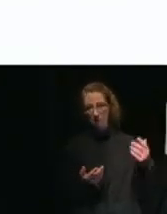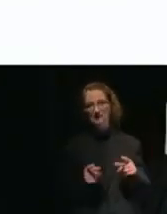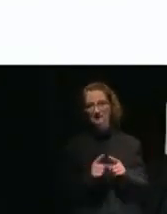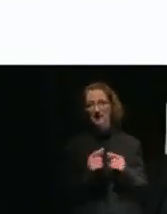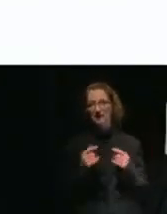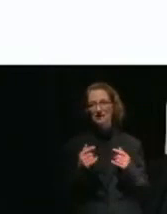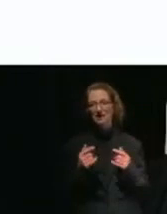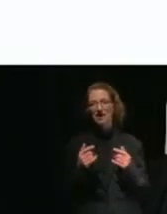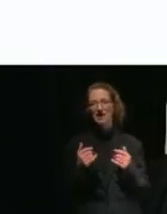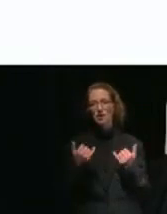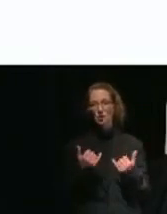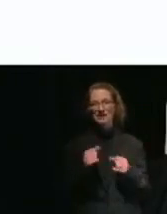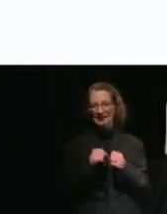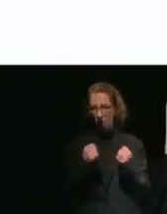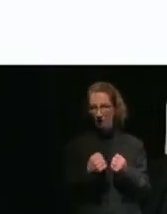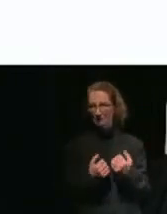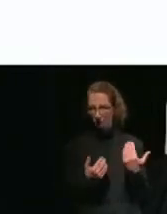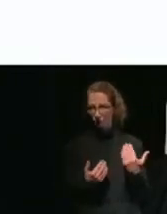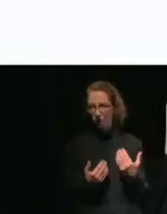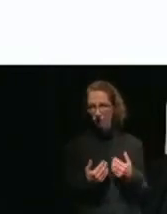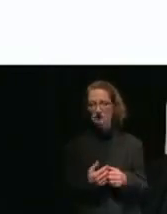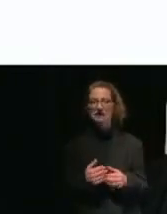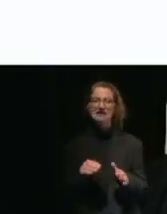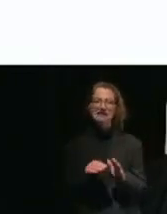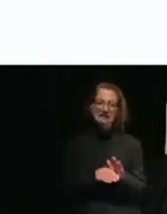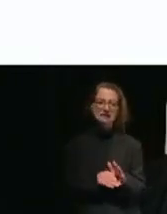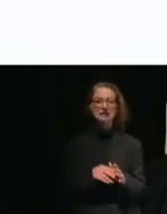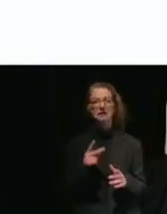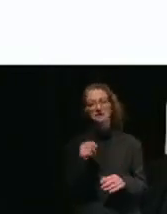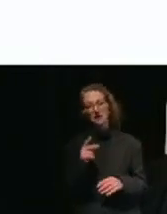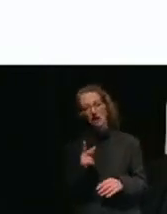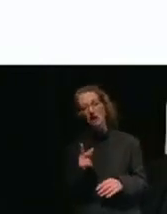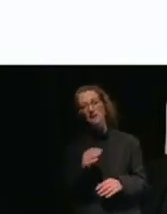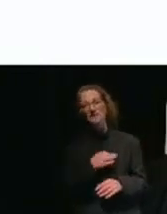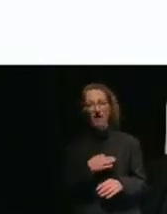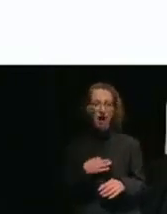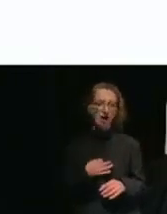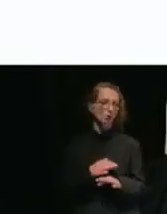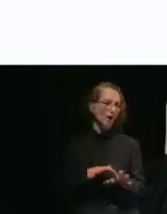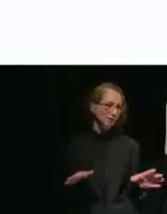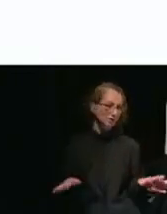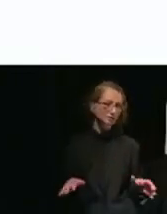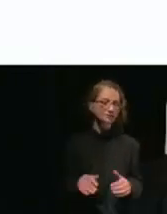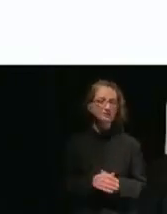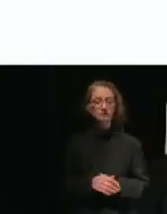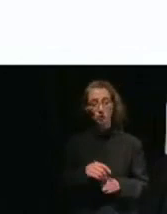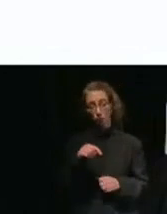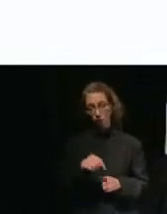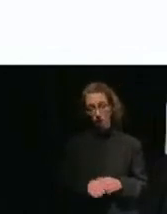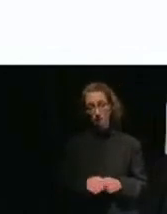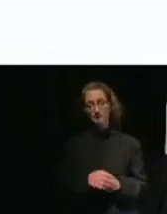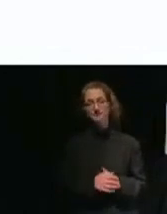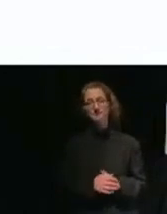KSK, private or nothing in terms of insurance, and estimated income per year.